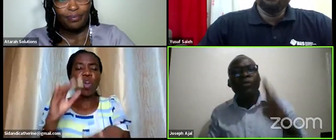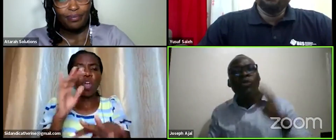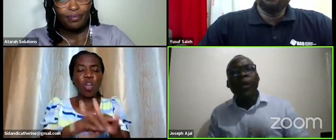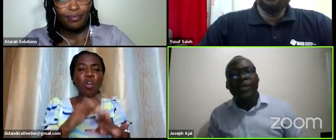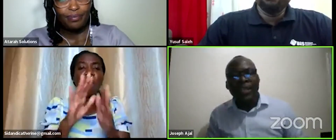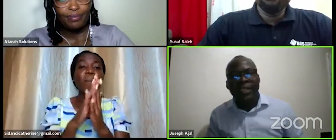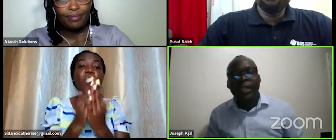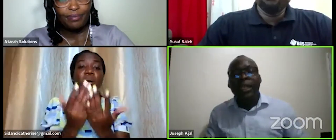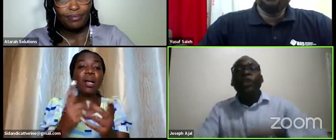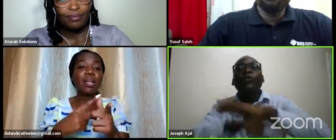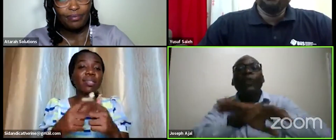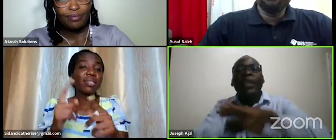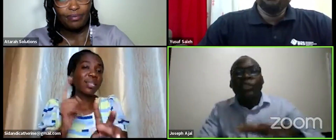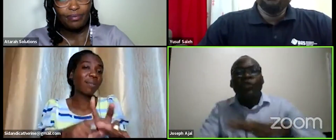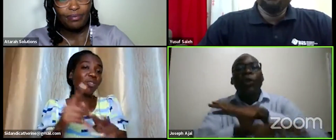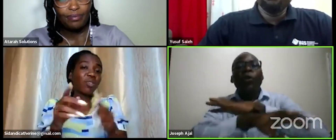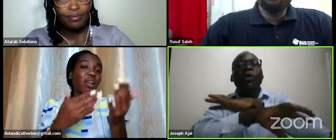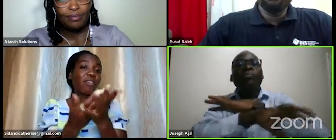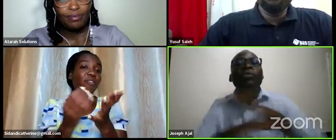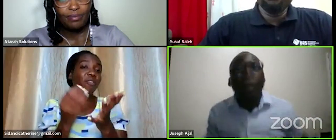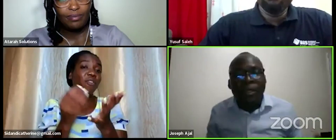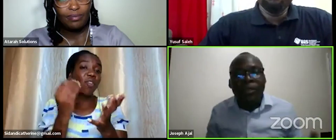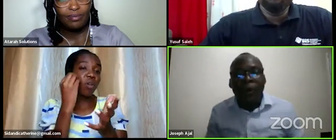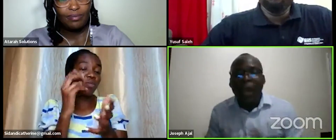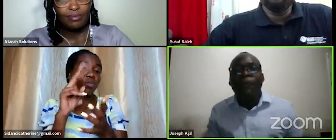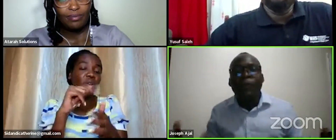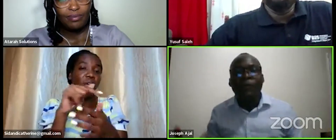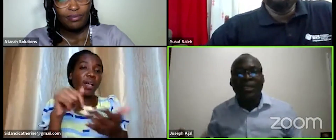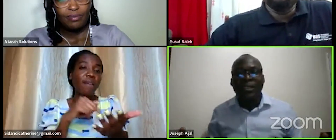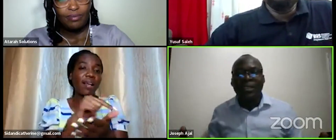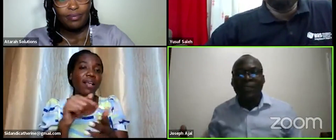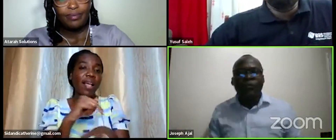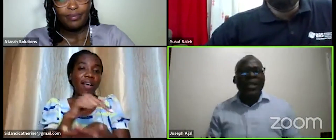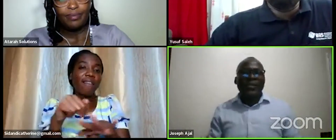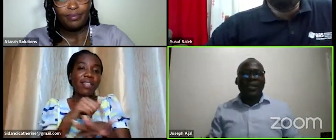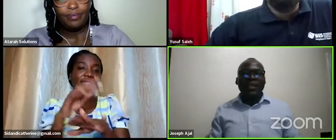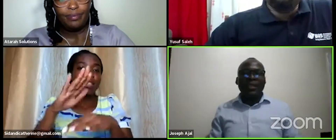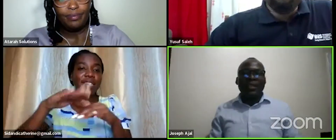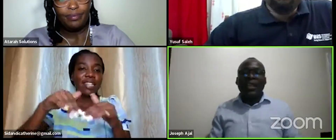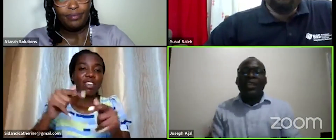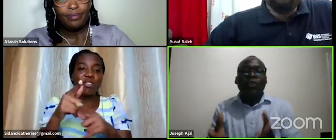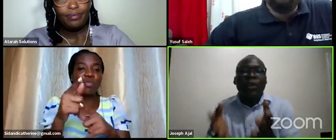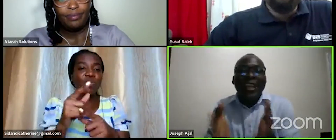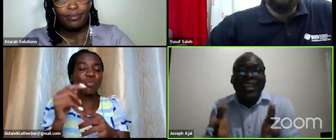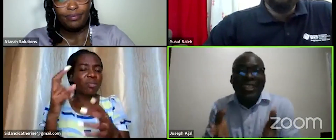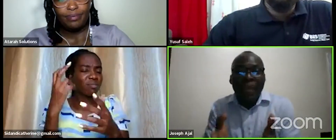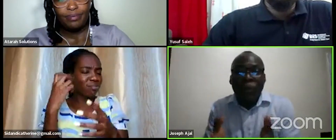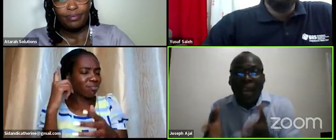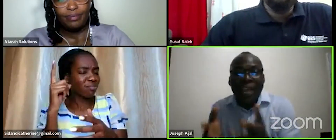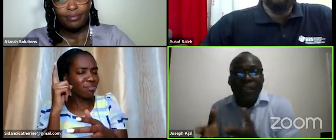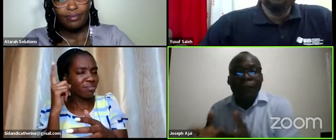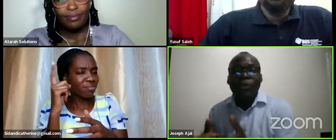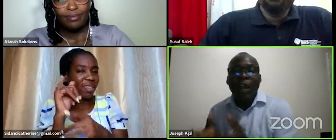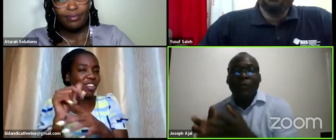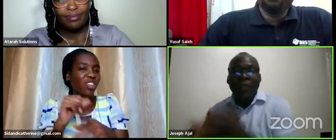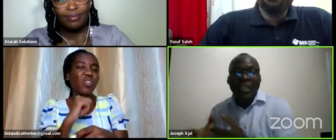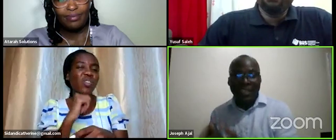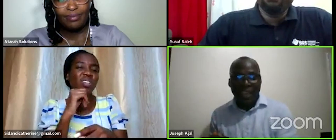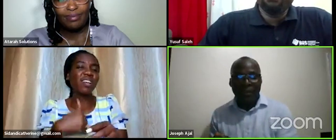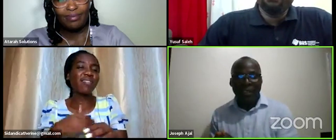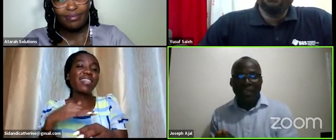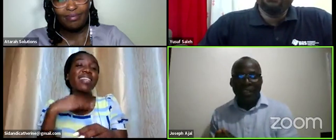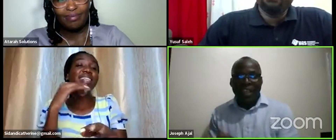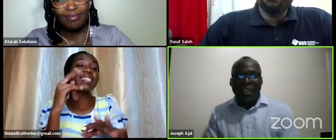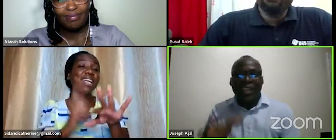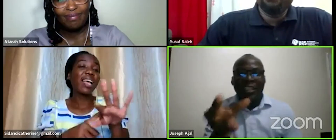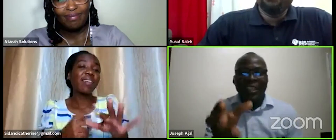reaching home 2 hours later, you've listened to a whole book or half of it. Friends, there is no dead time. You can't afford to have dead